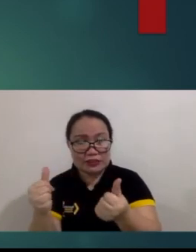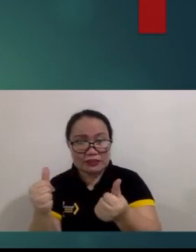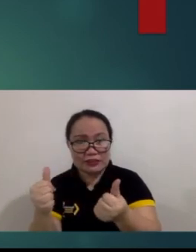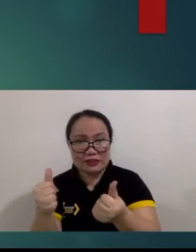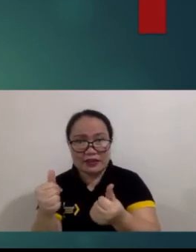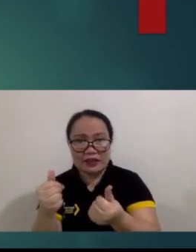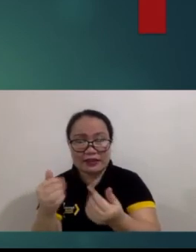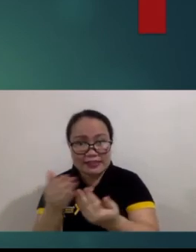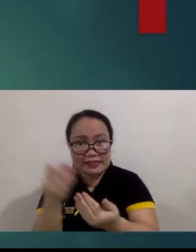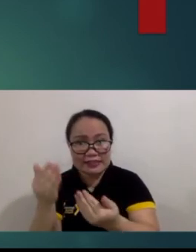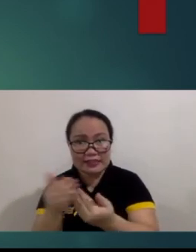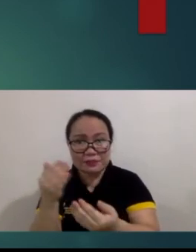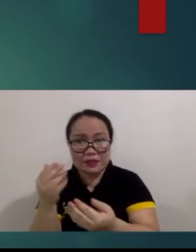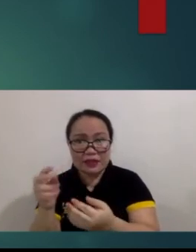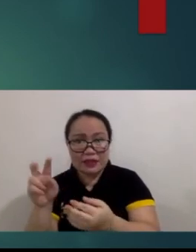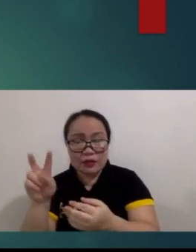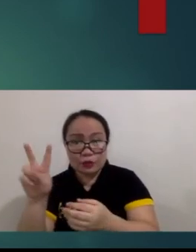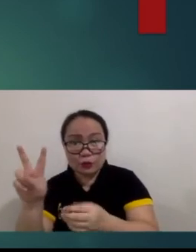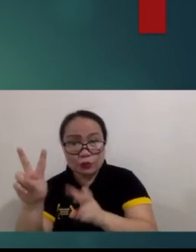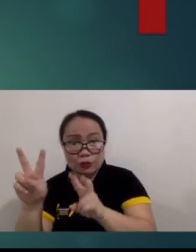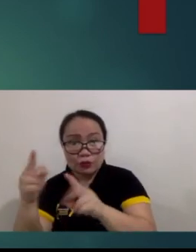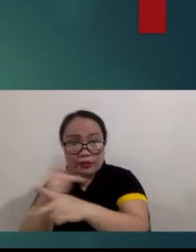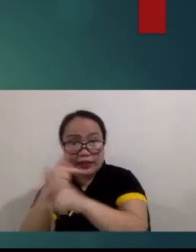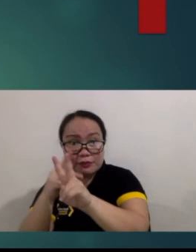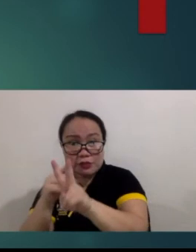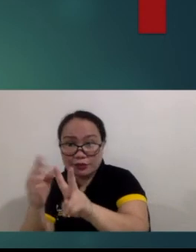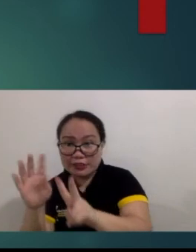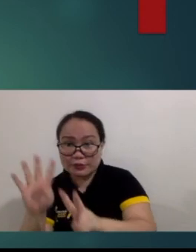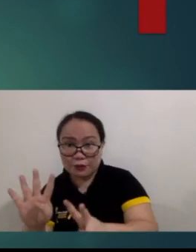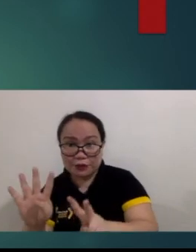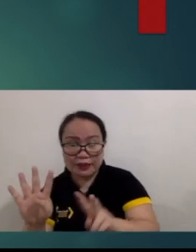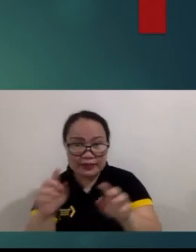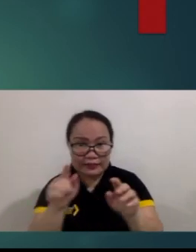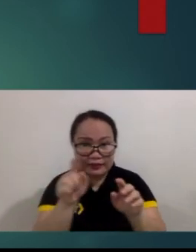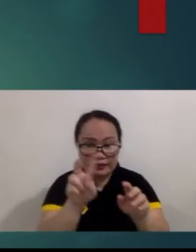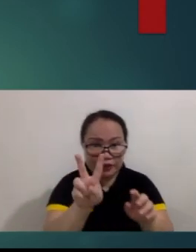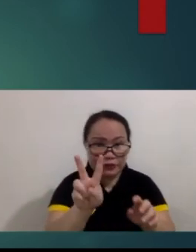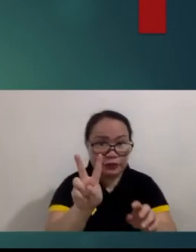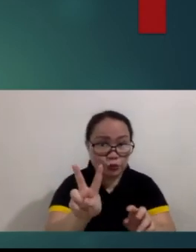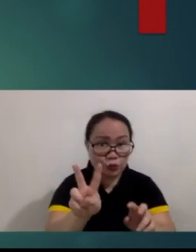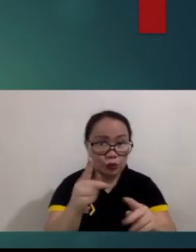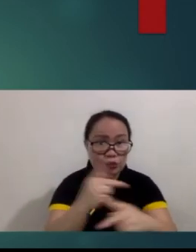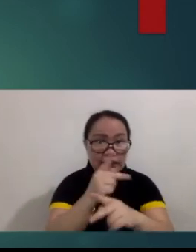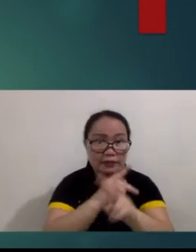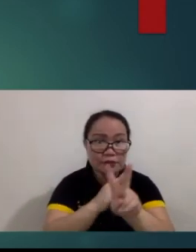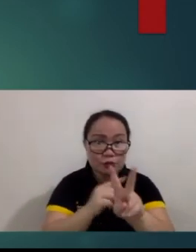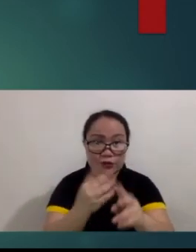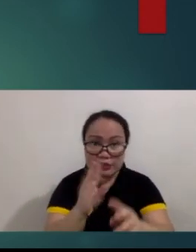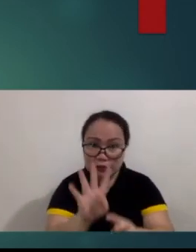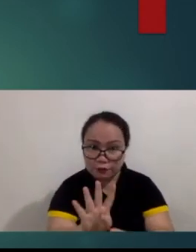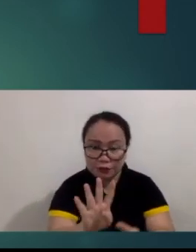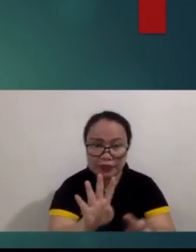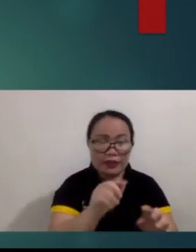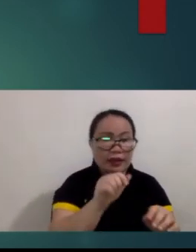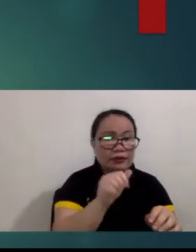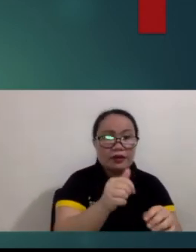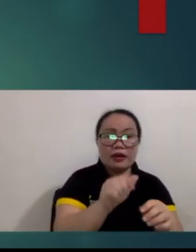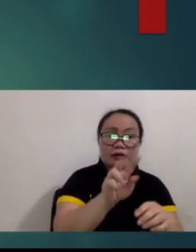solve it easily. 2 times 2 is 4, and then the other 2 times 2 is